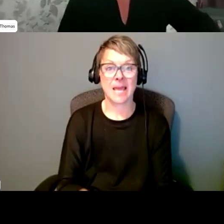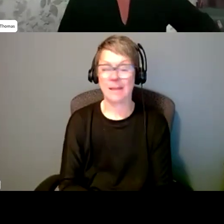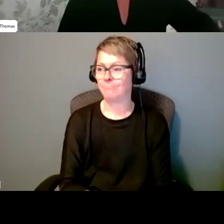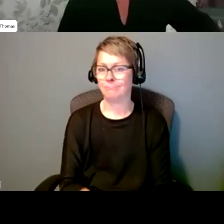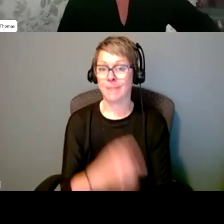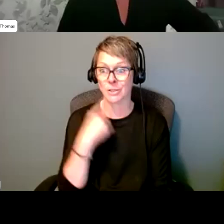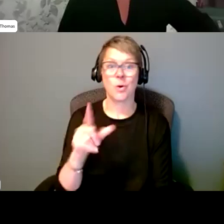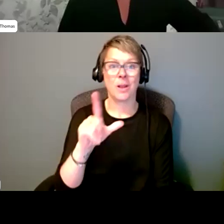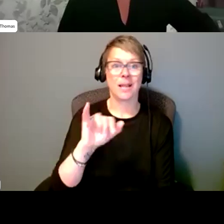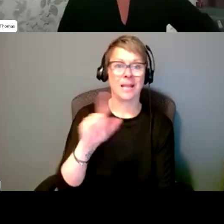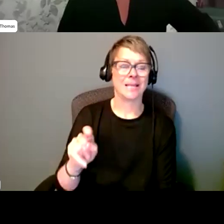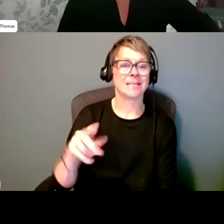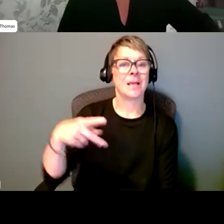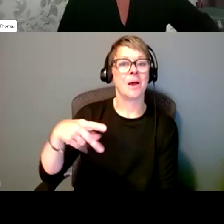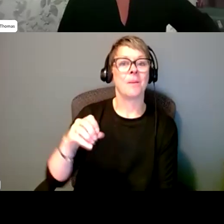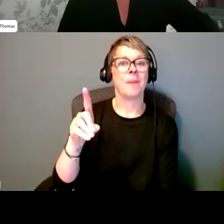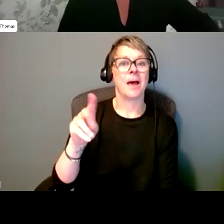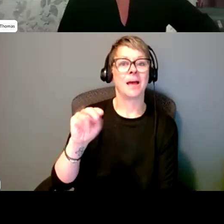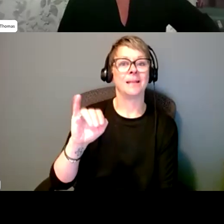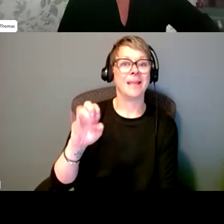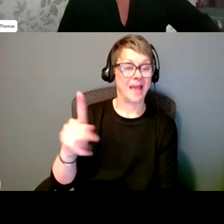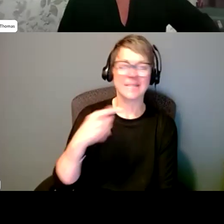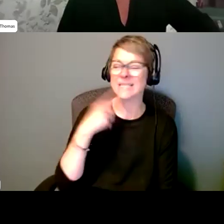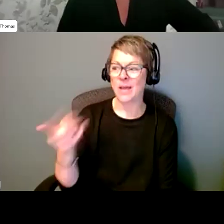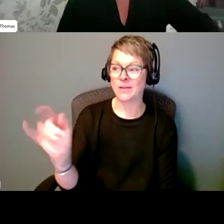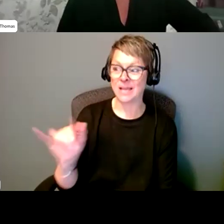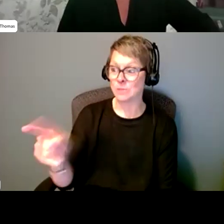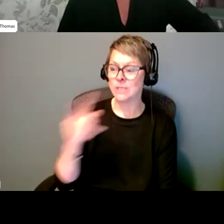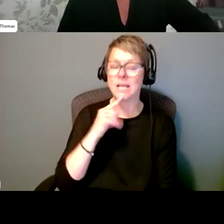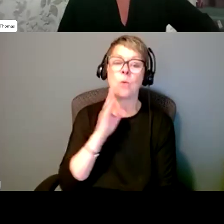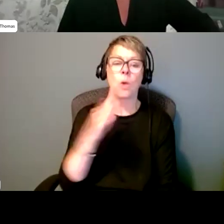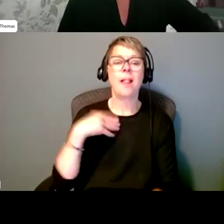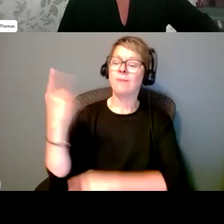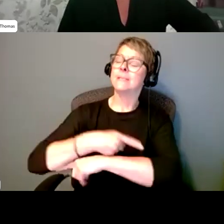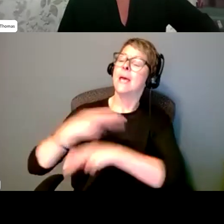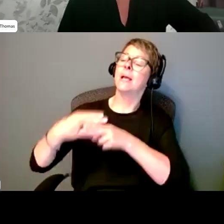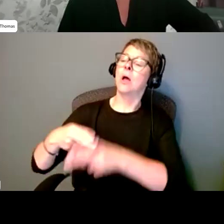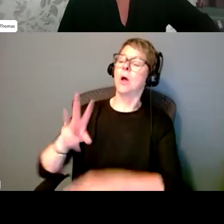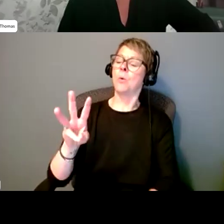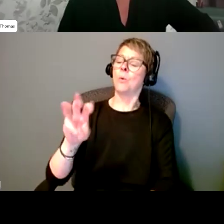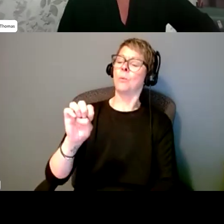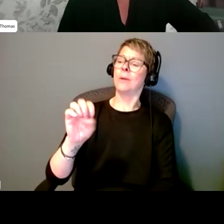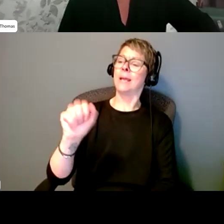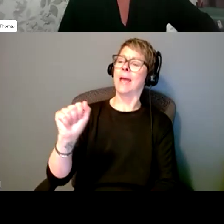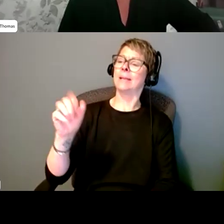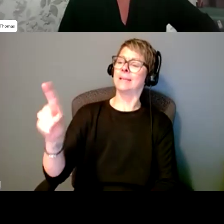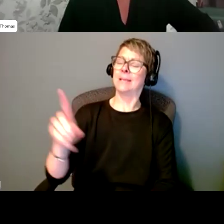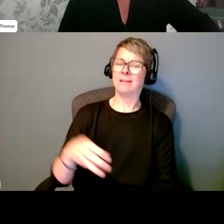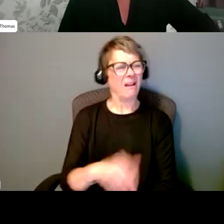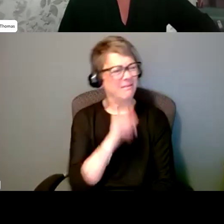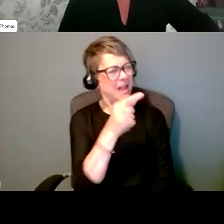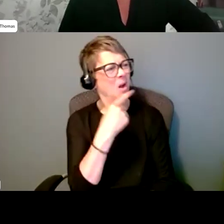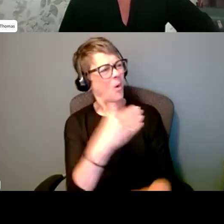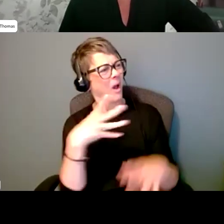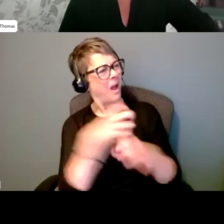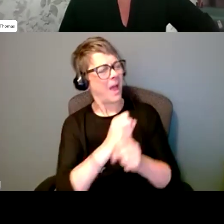Elizabeth Podnieks when she said, we're going to have a day called WEAAD. And we said, that's not even a very good acronym. No, we're going to call